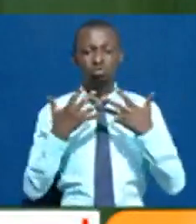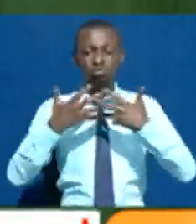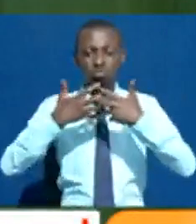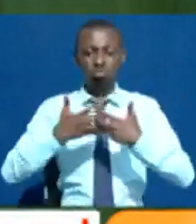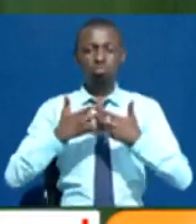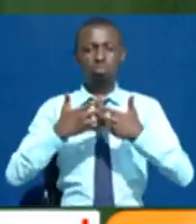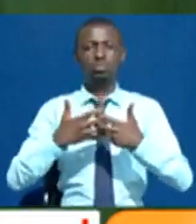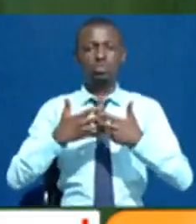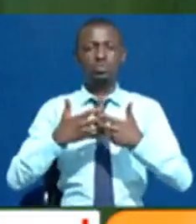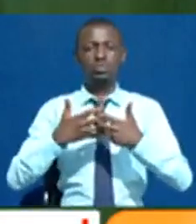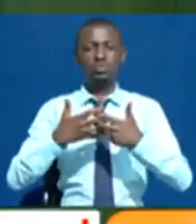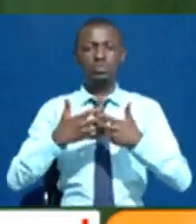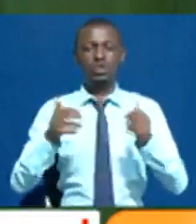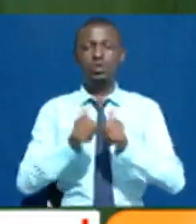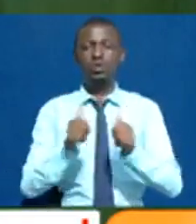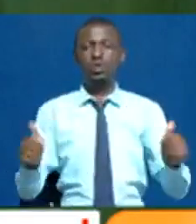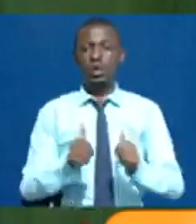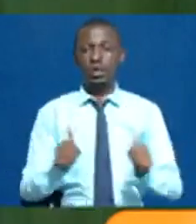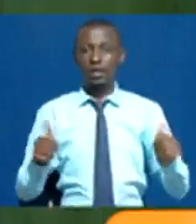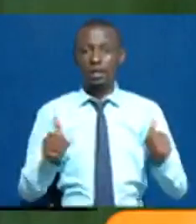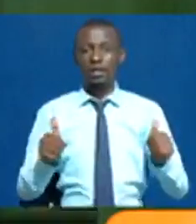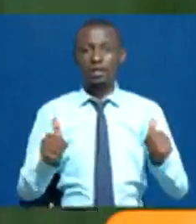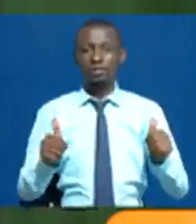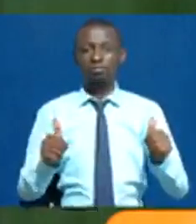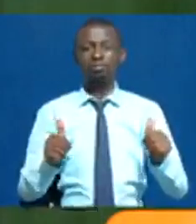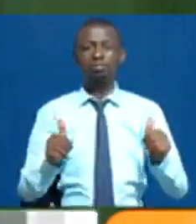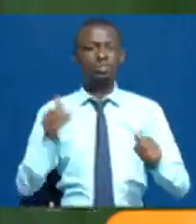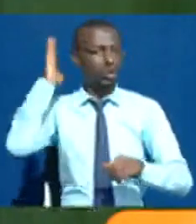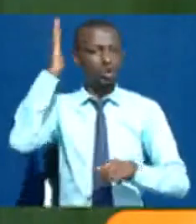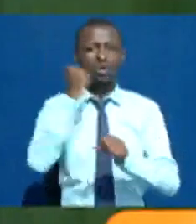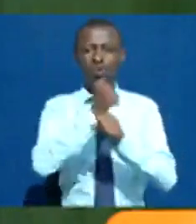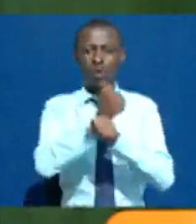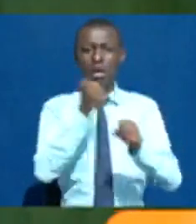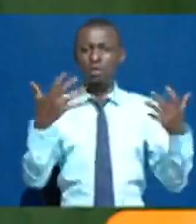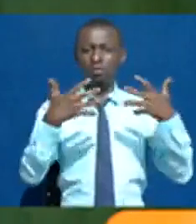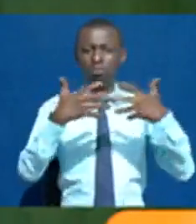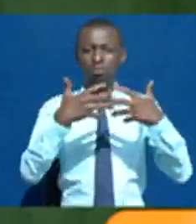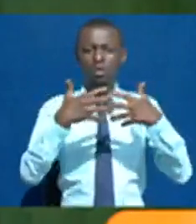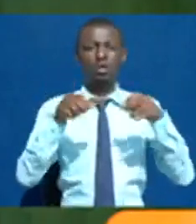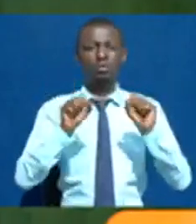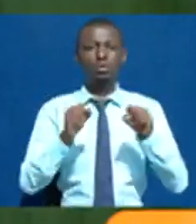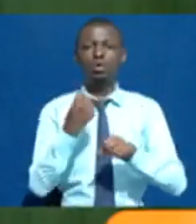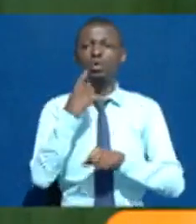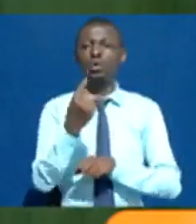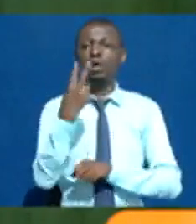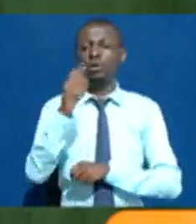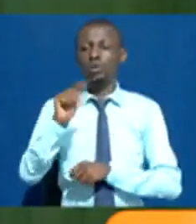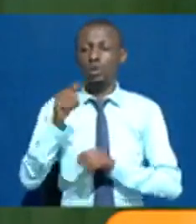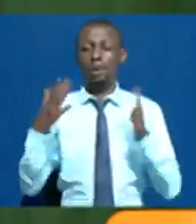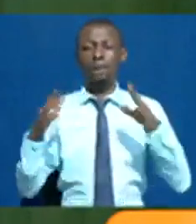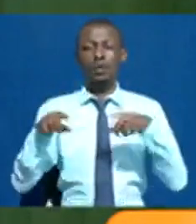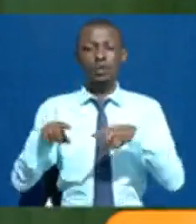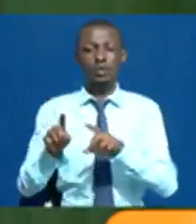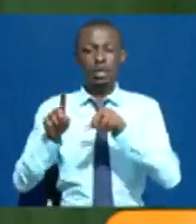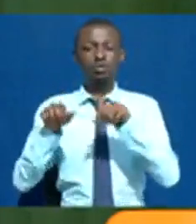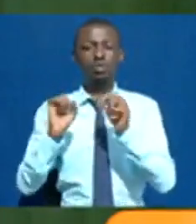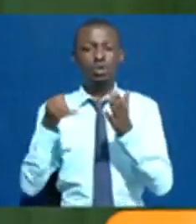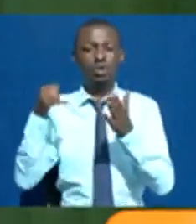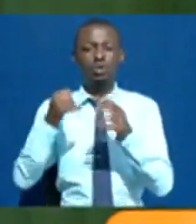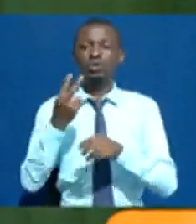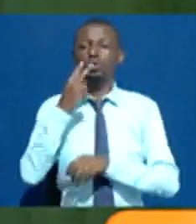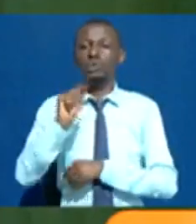aligned appropriately. That we are going to do so that the 120,000 people can become